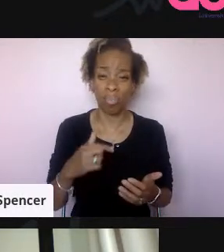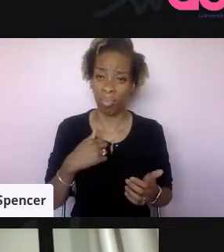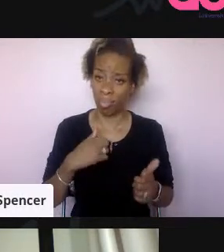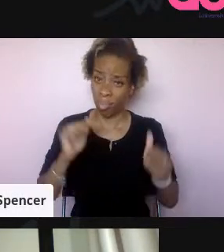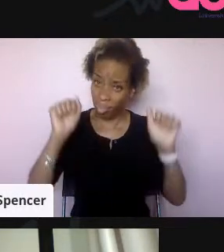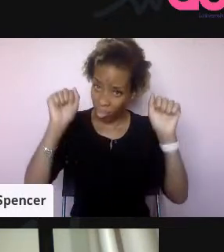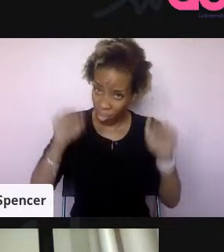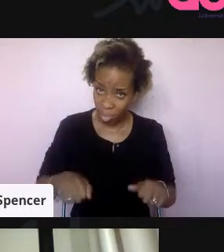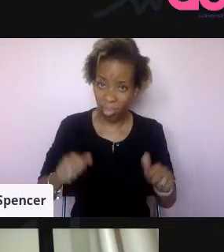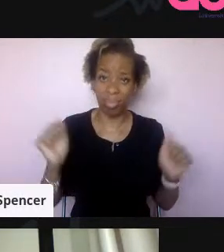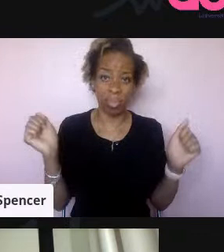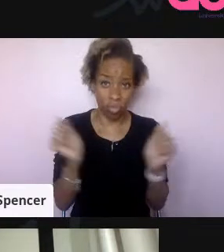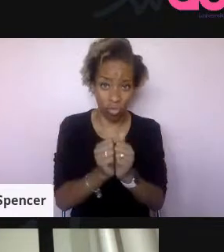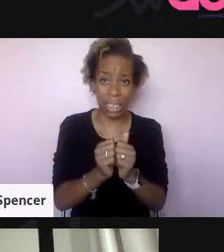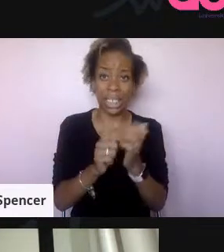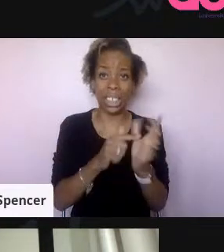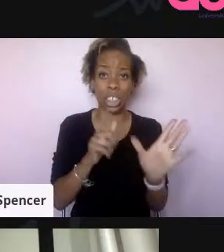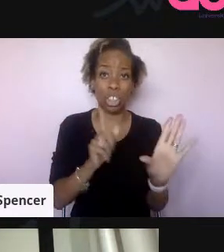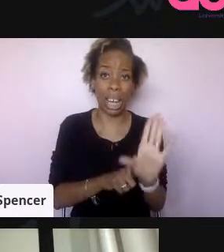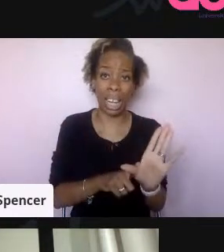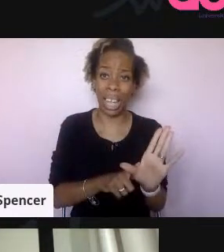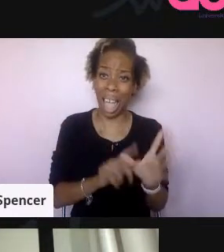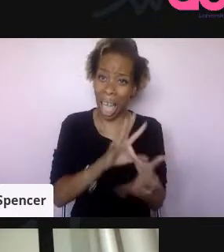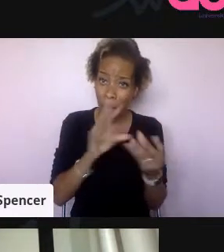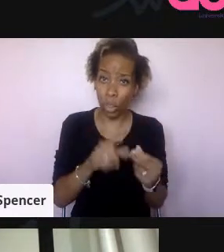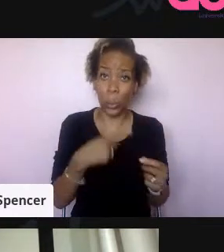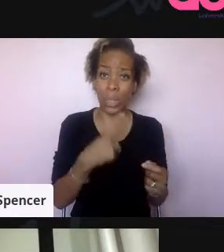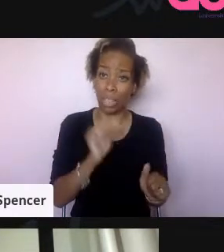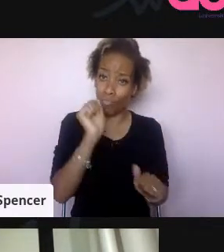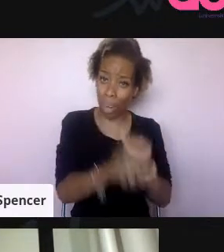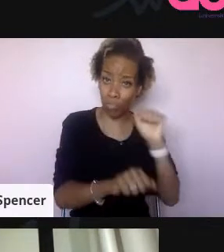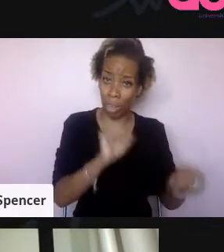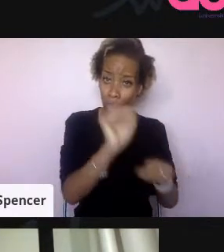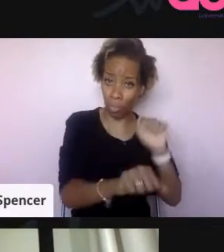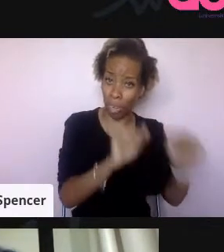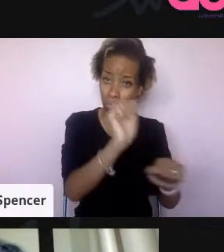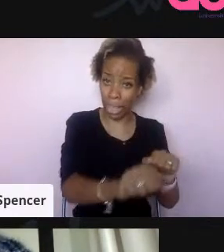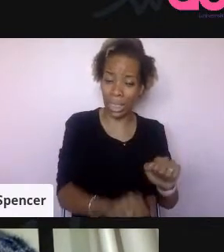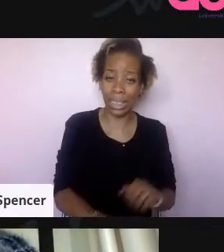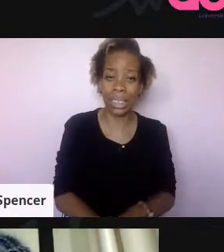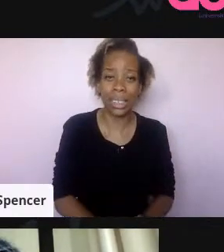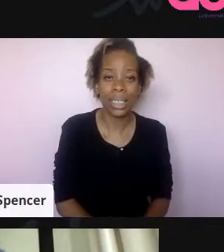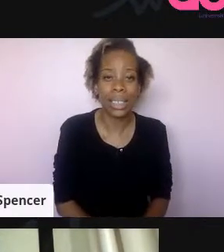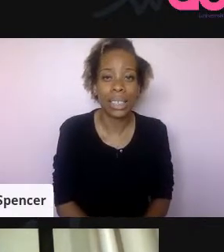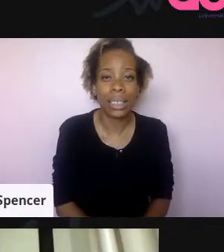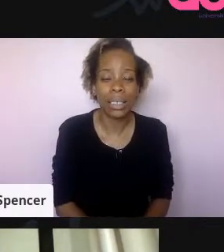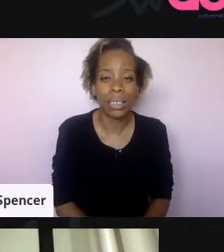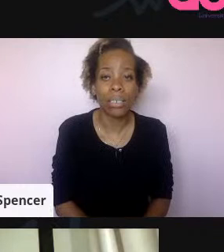absolutely. All of that, definitely. Listening, talking,